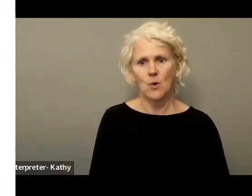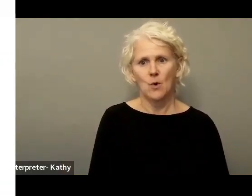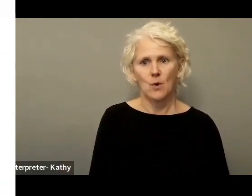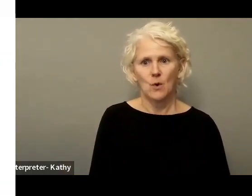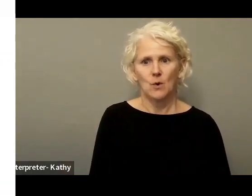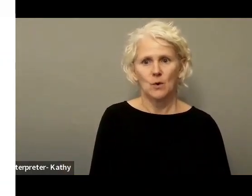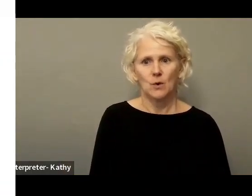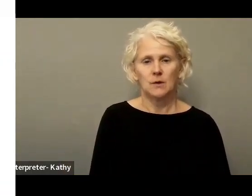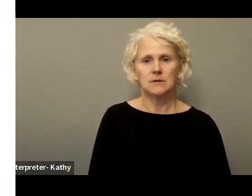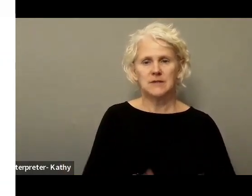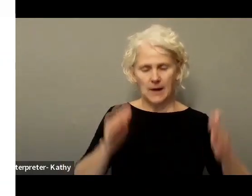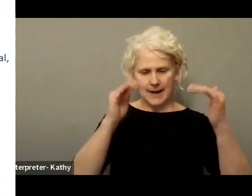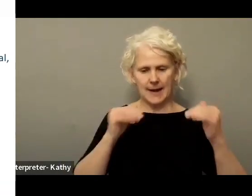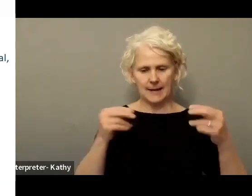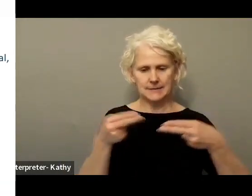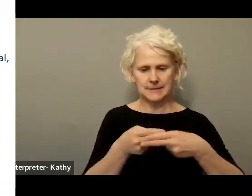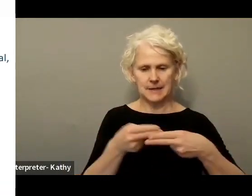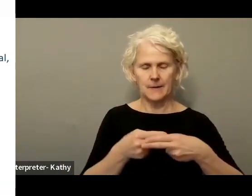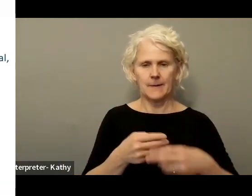All right, next slide.